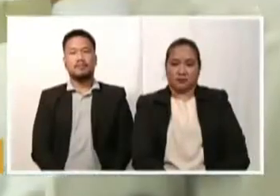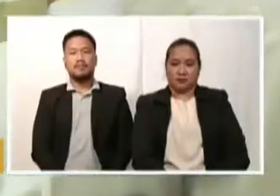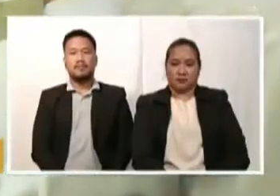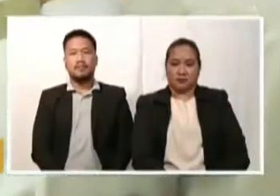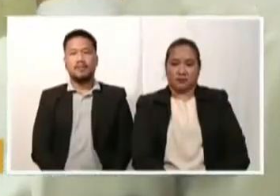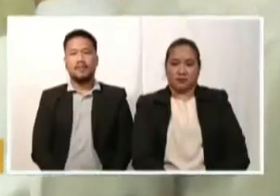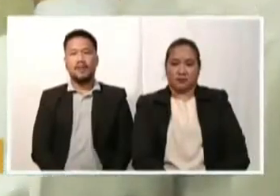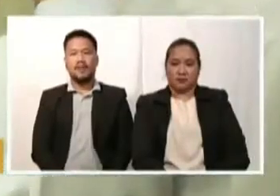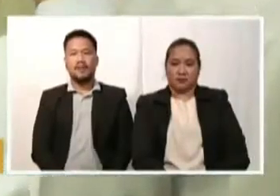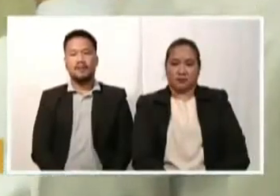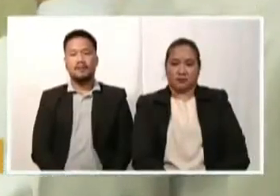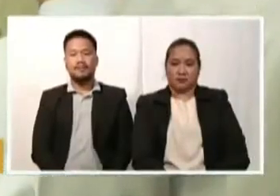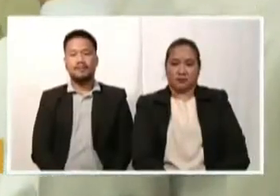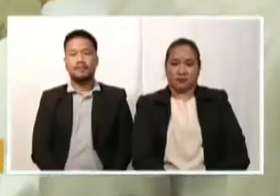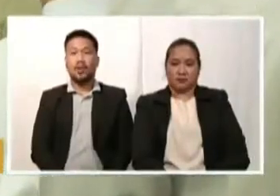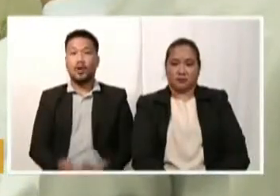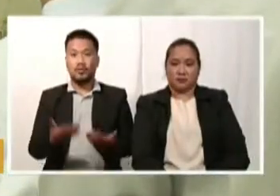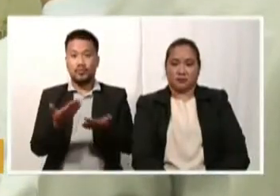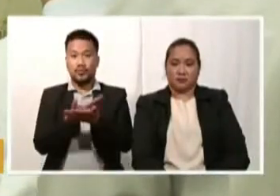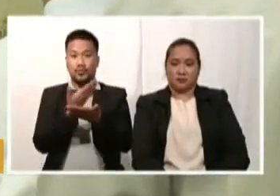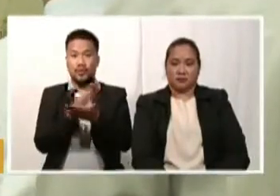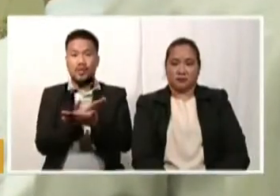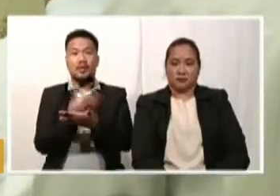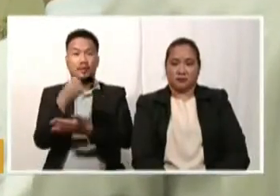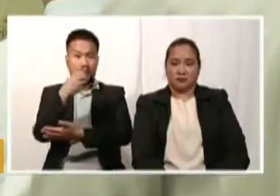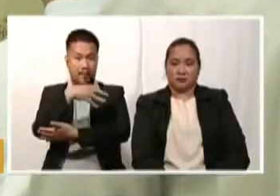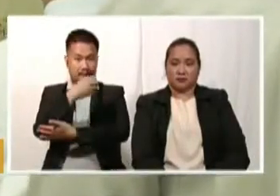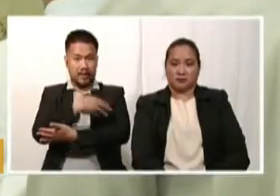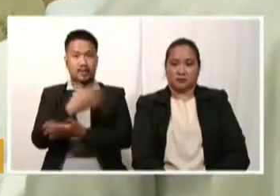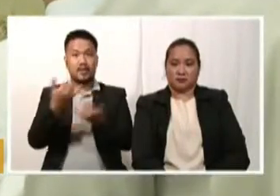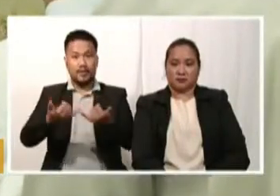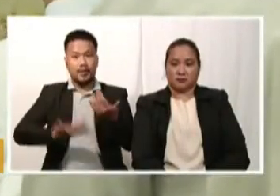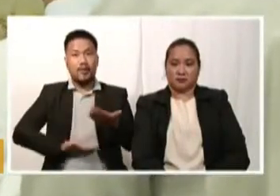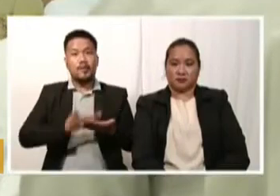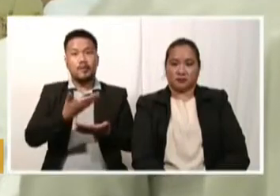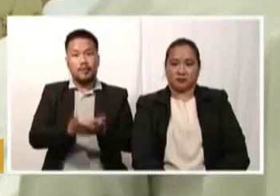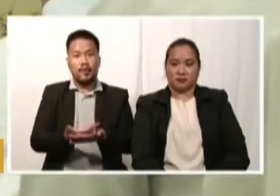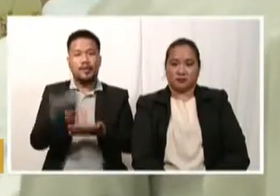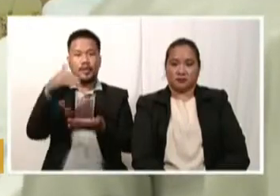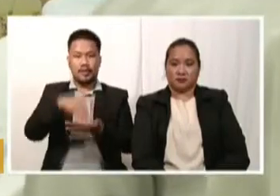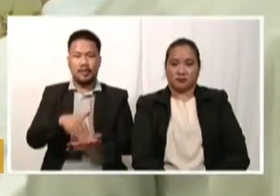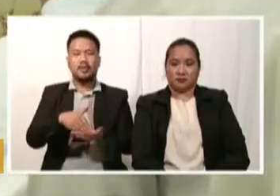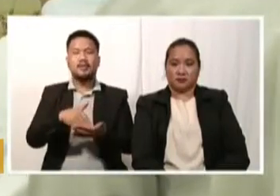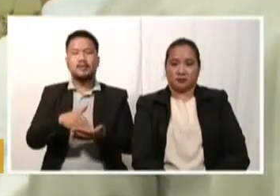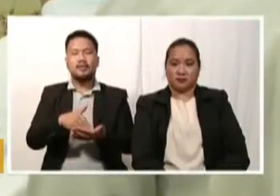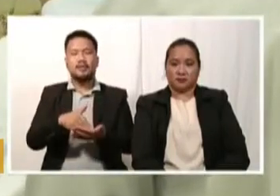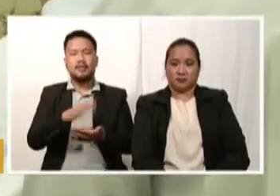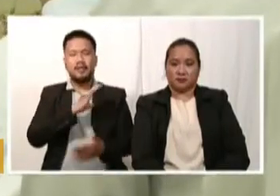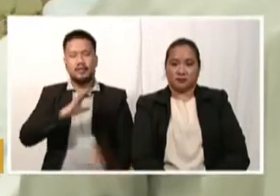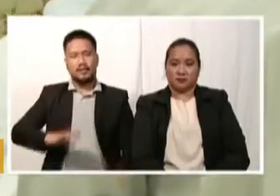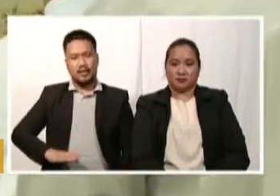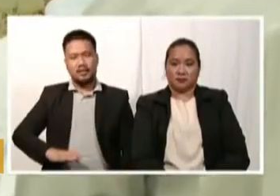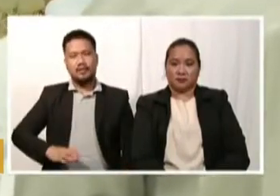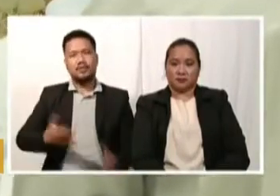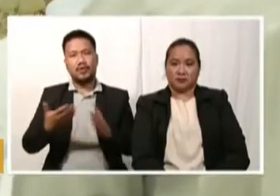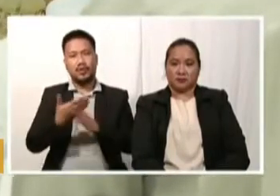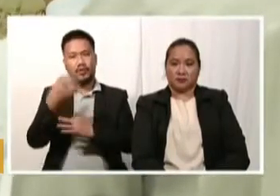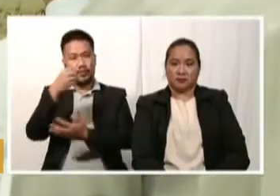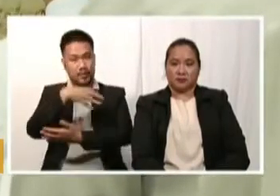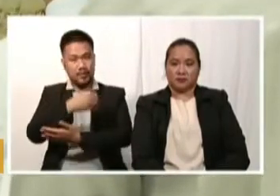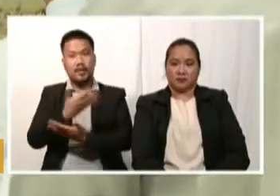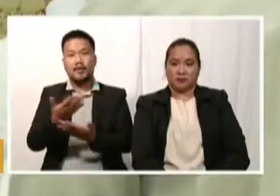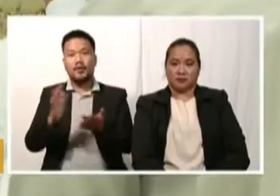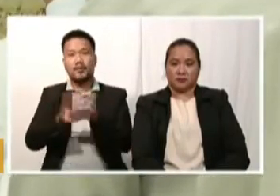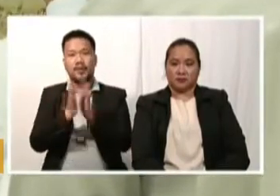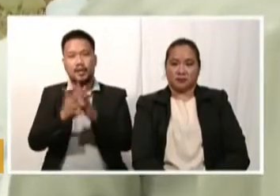My dear newly baptized, born again in Christ by baptism, you have become members of